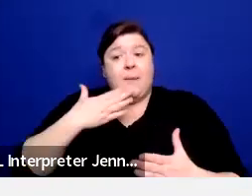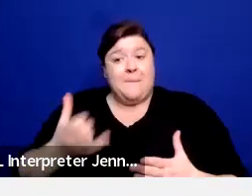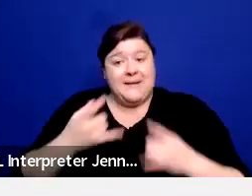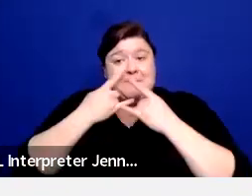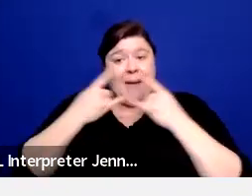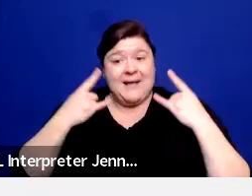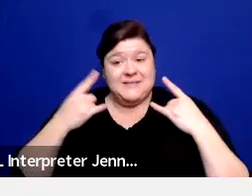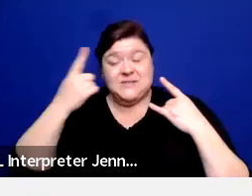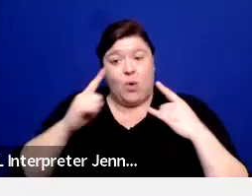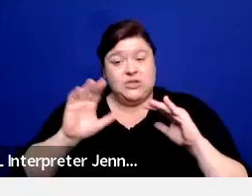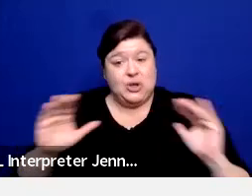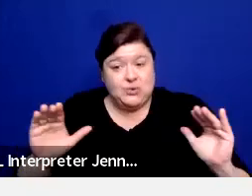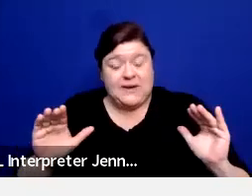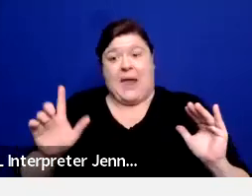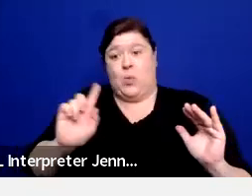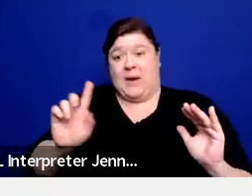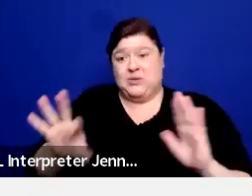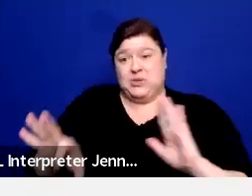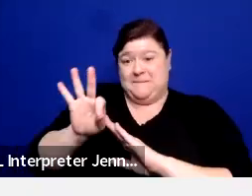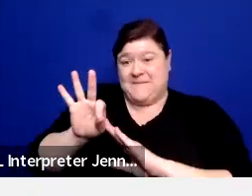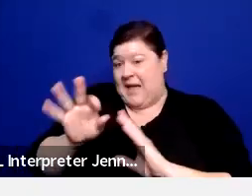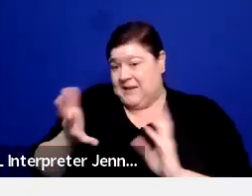at this time, and where can we get them?